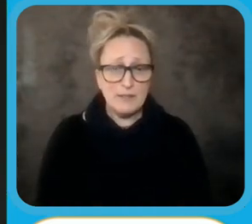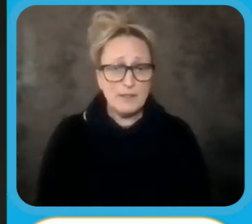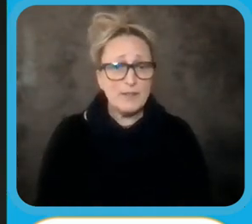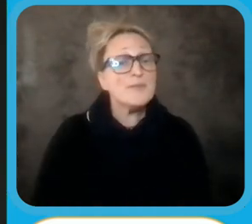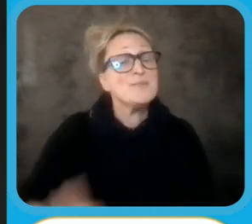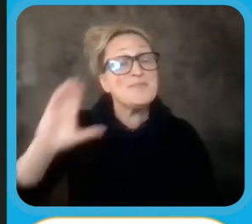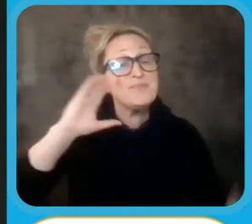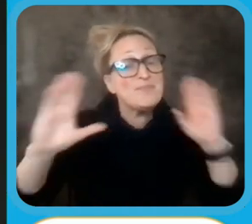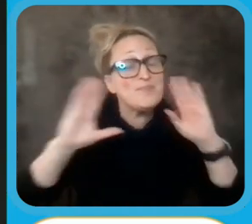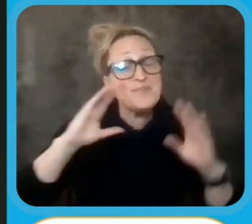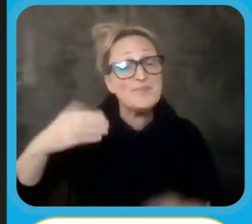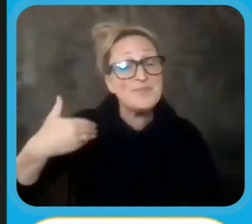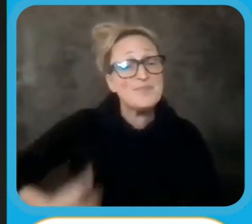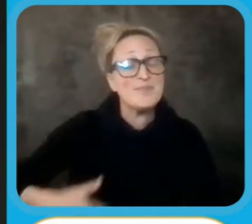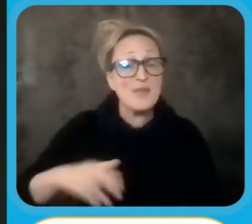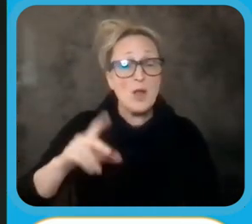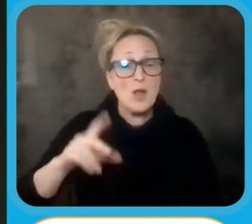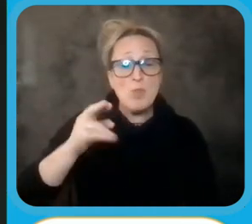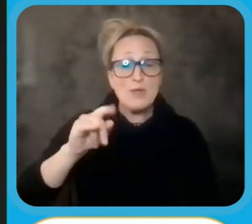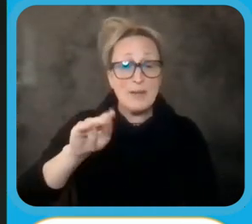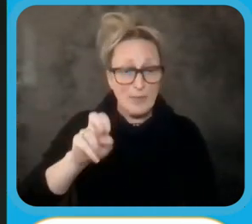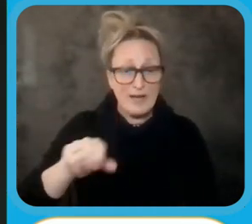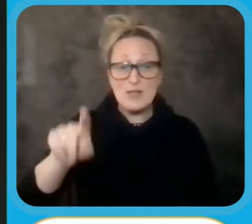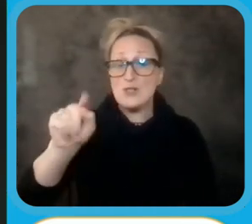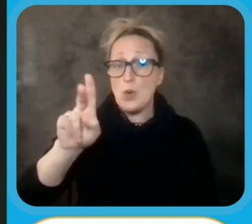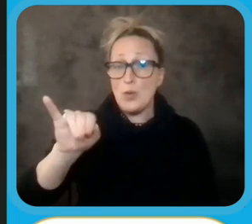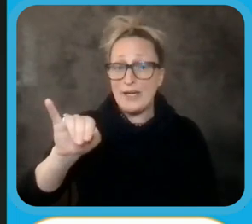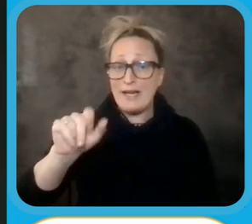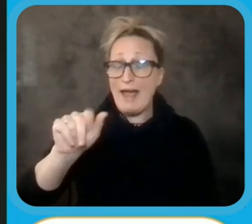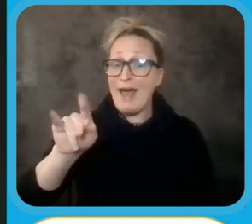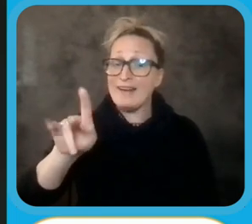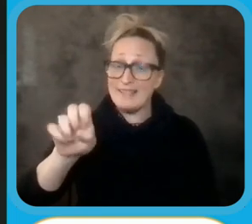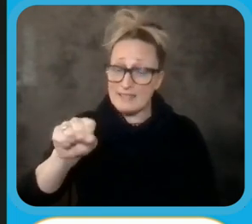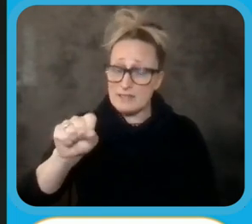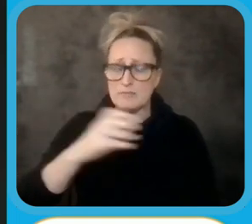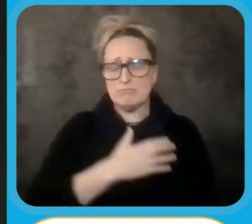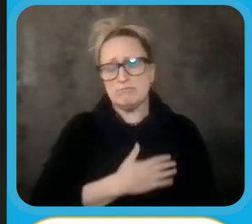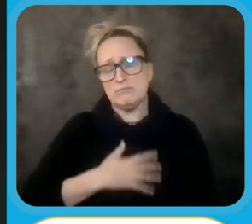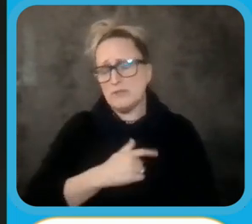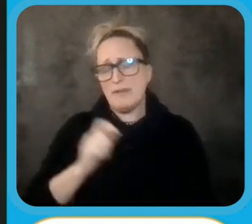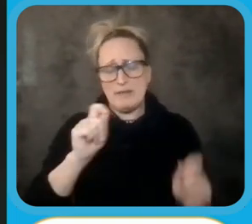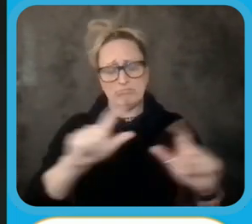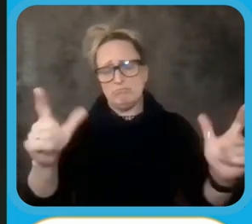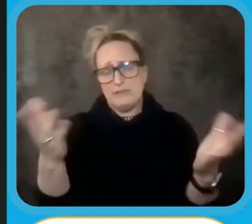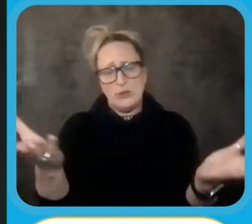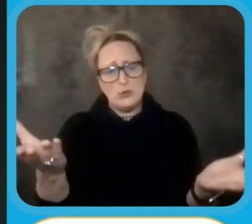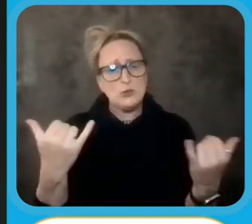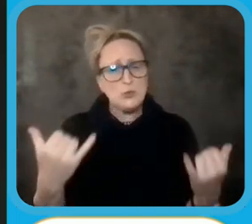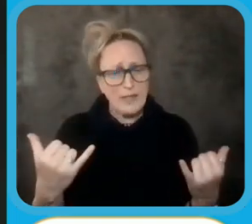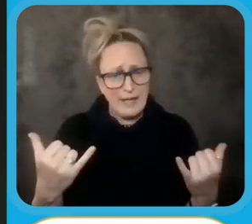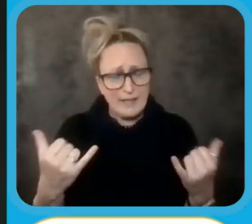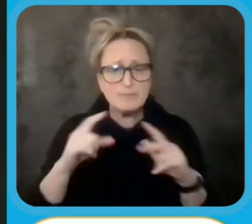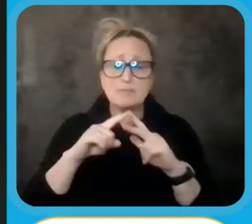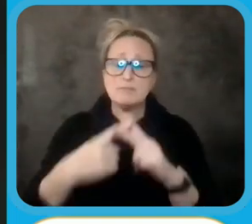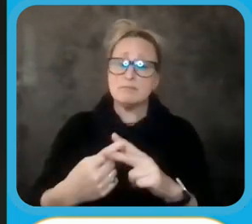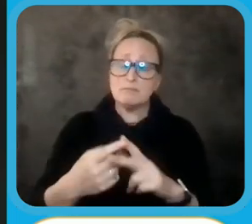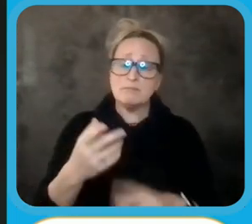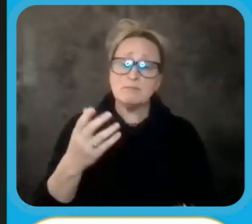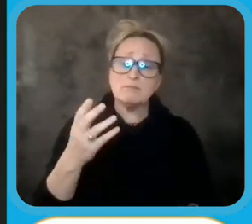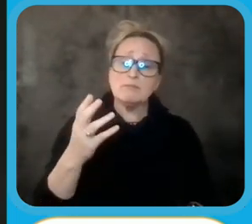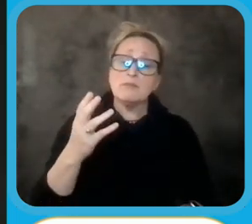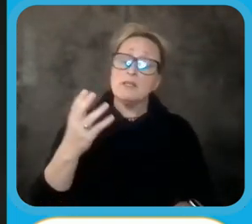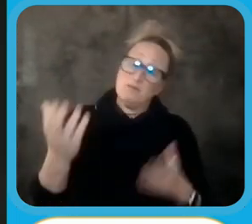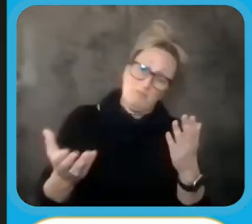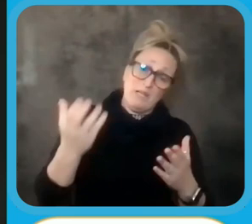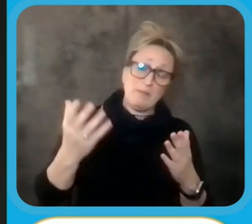Hello, I'm Senate President Pro Tempore Toni Atkins. It is a pleasure to be on your screens today. Let me start off by saying, in what may be